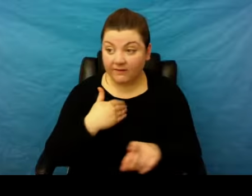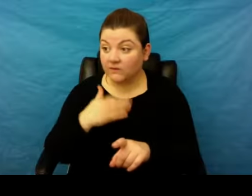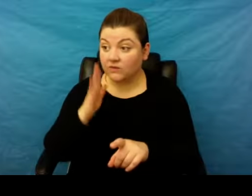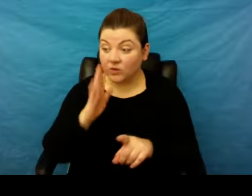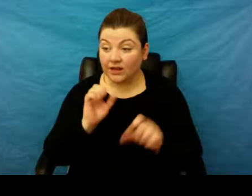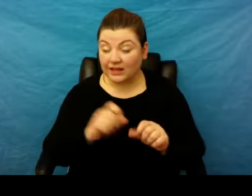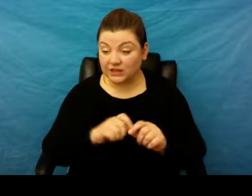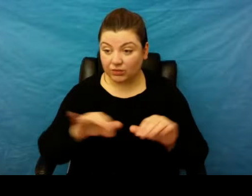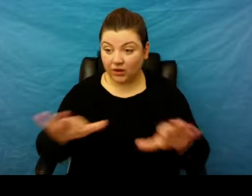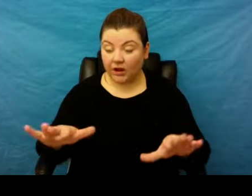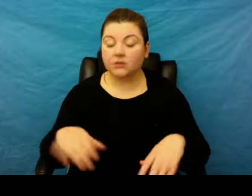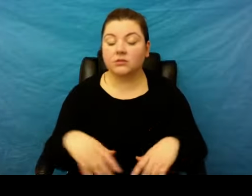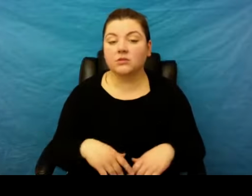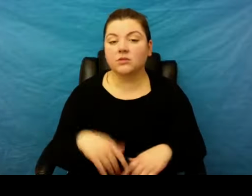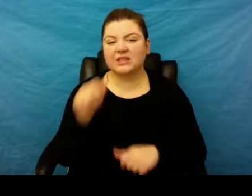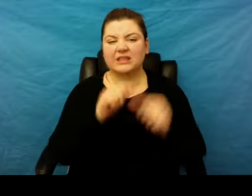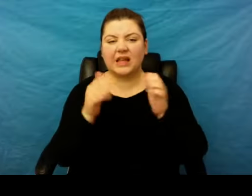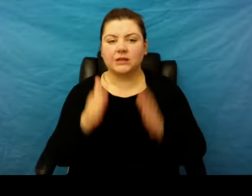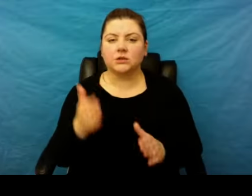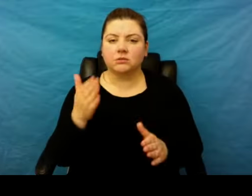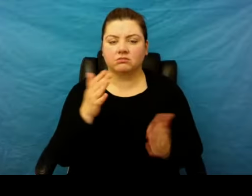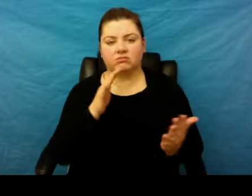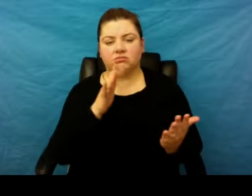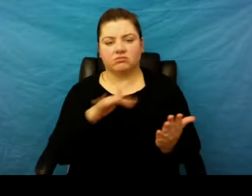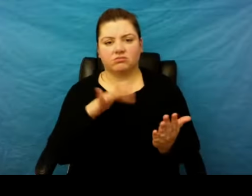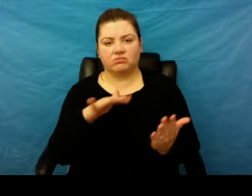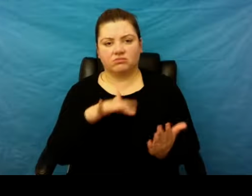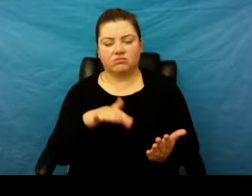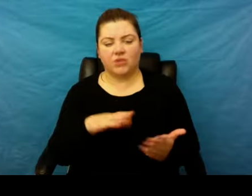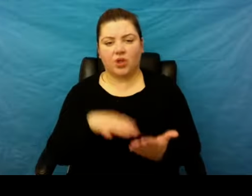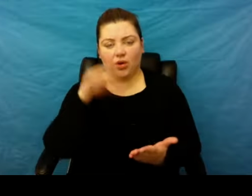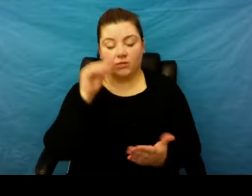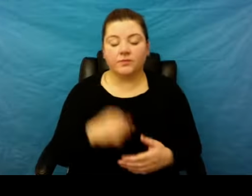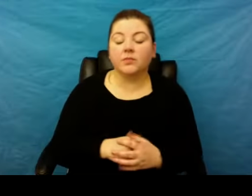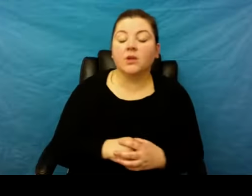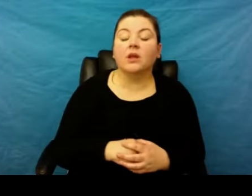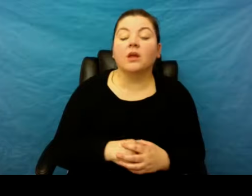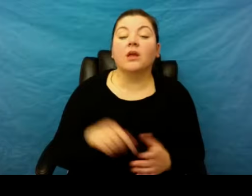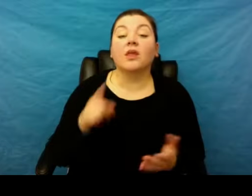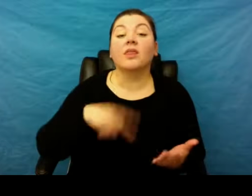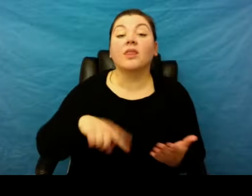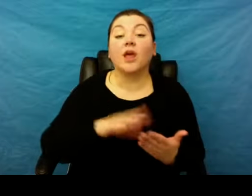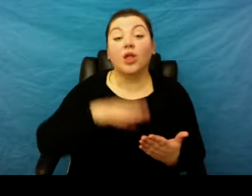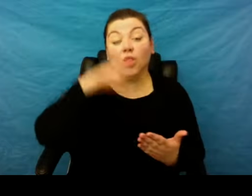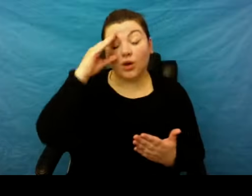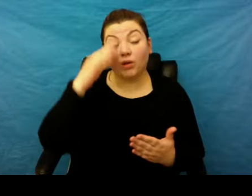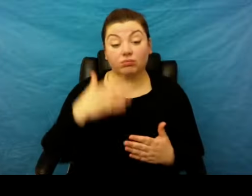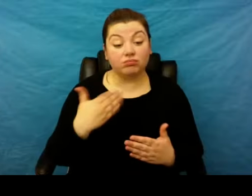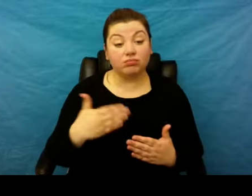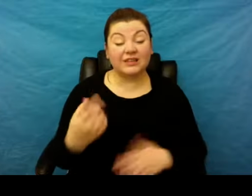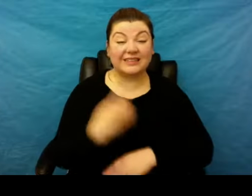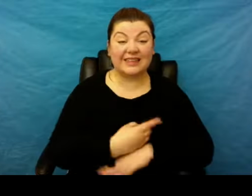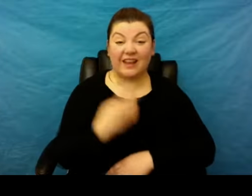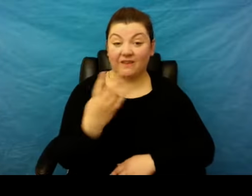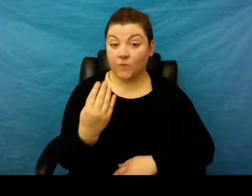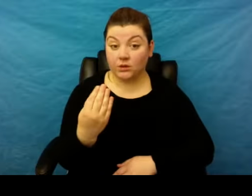to everyone, but the scientists know who those people are. What they have observed is that at 14 days, people will